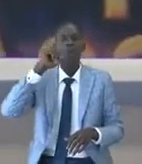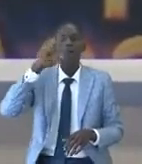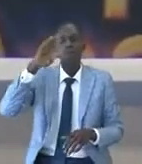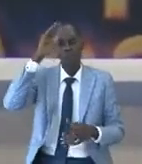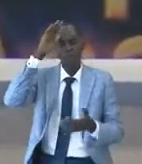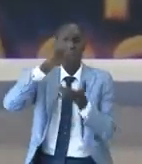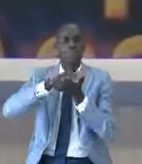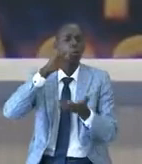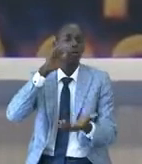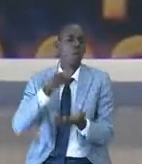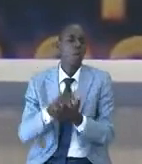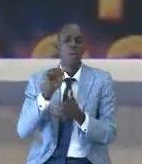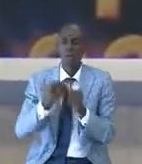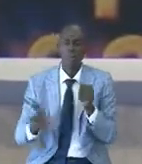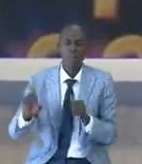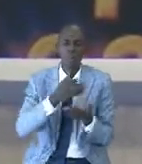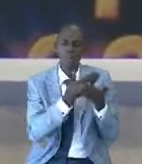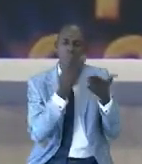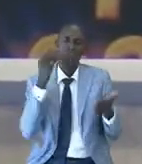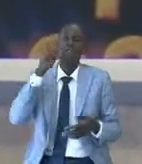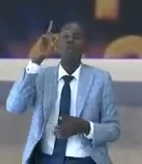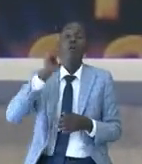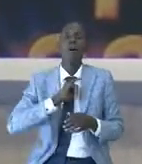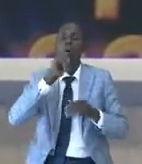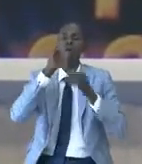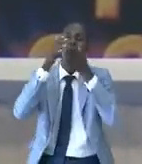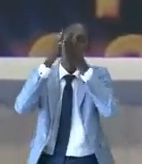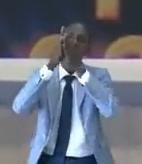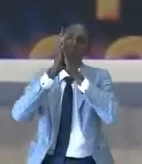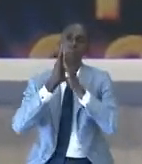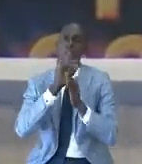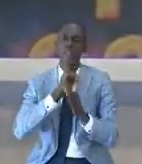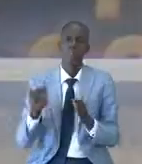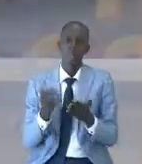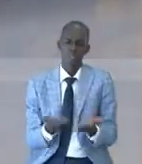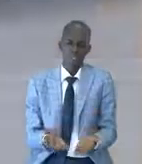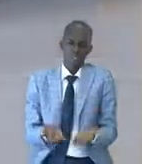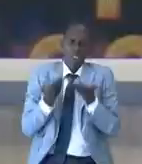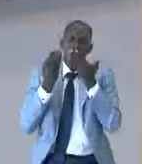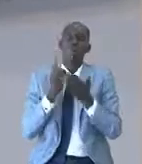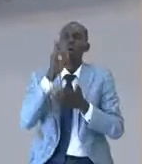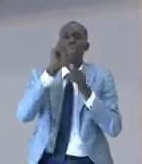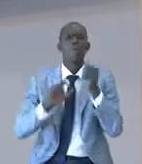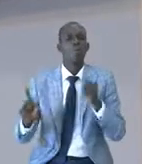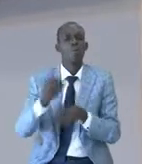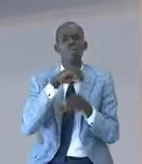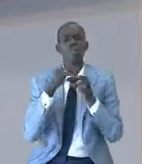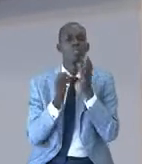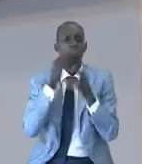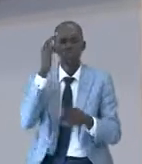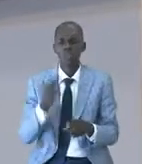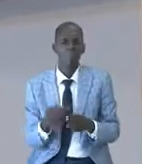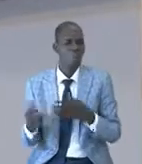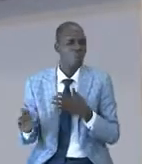wife. I bring everyone before you, Lord. And I'm asking, lift up everyone. Yeah.